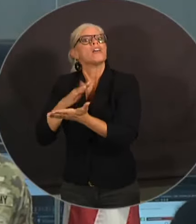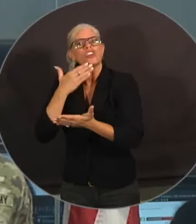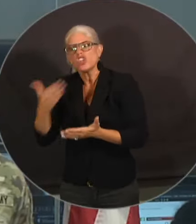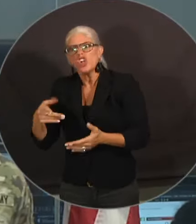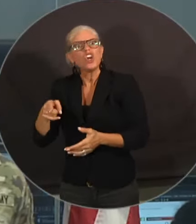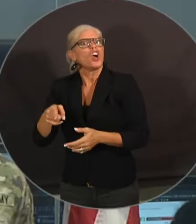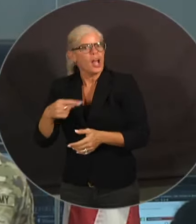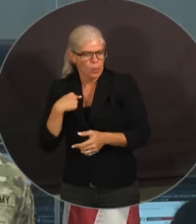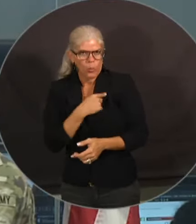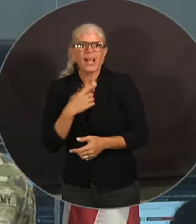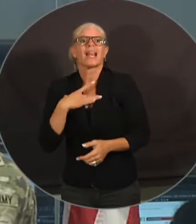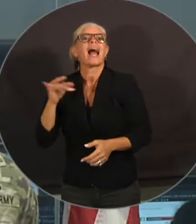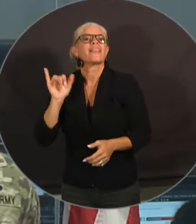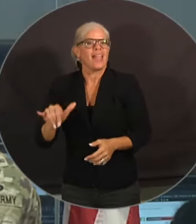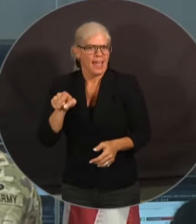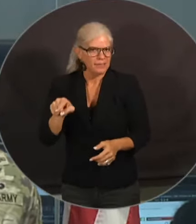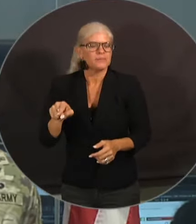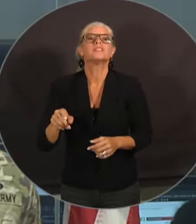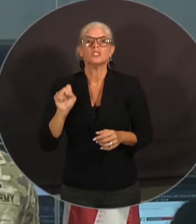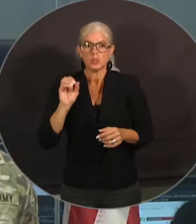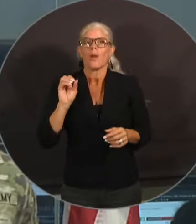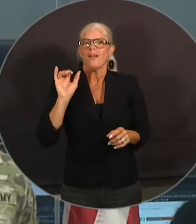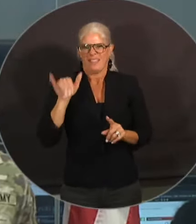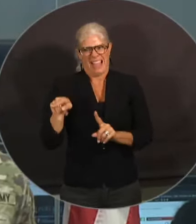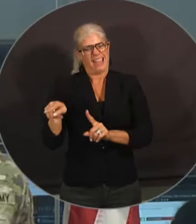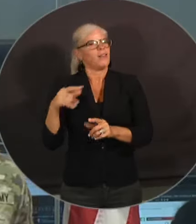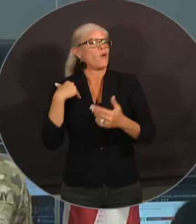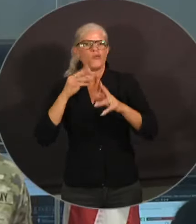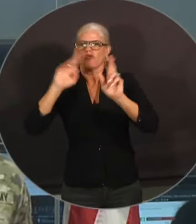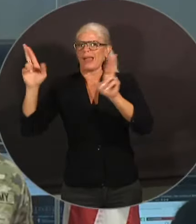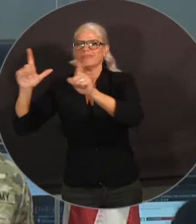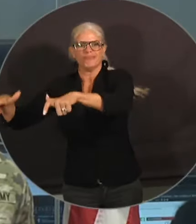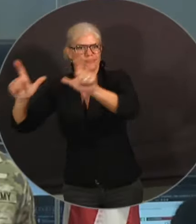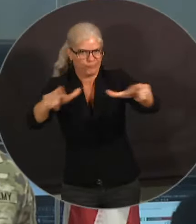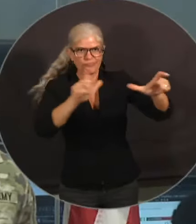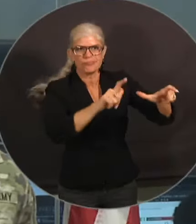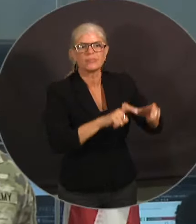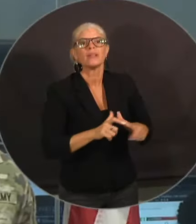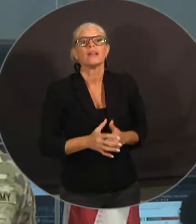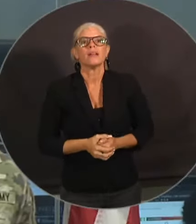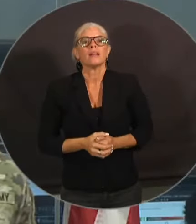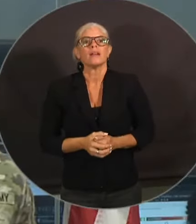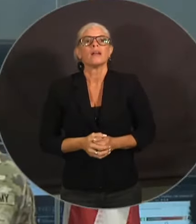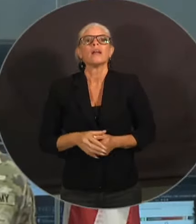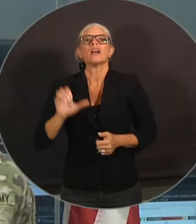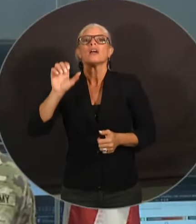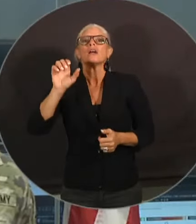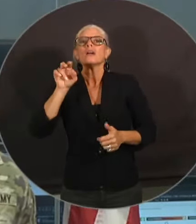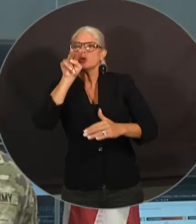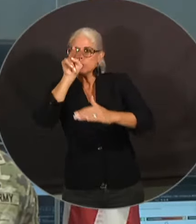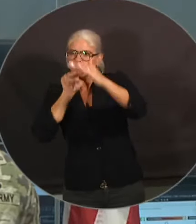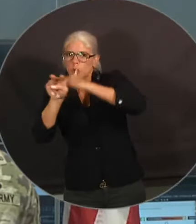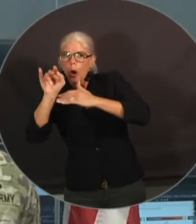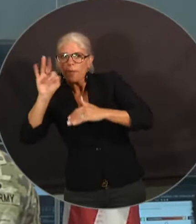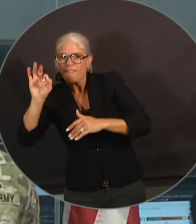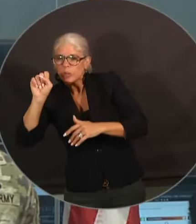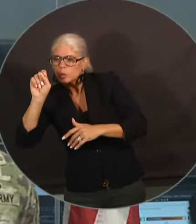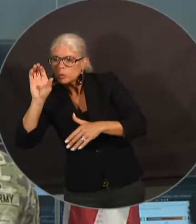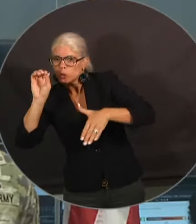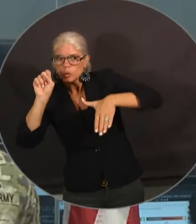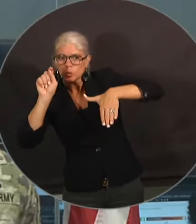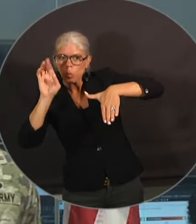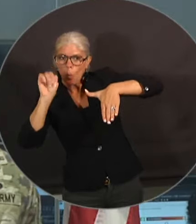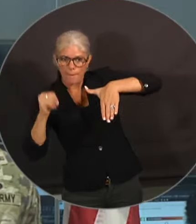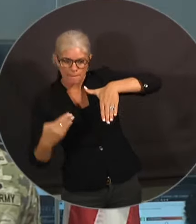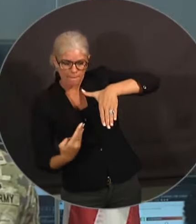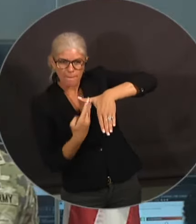huge amounts of assets that are ready to go. The scope of the storm, the path of the storm is really going to depend